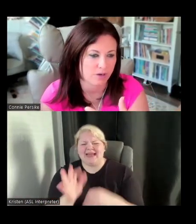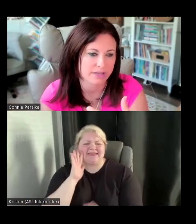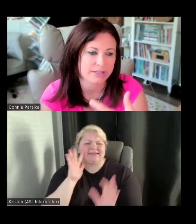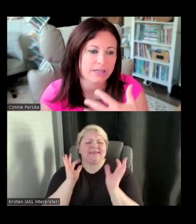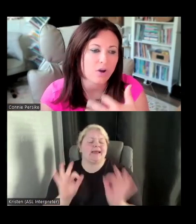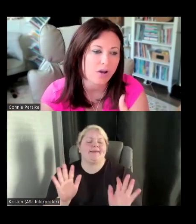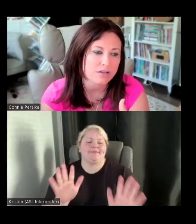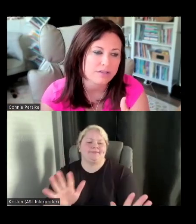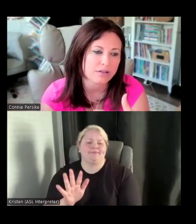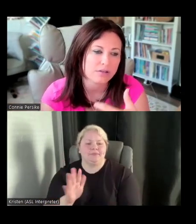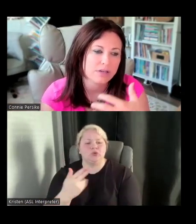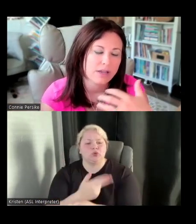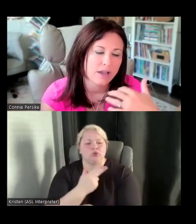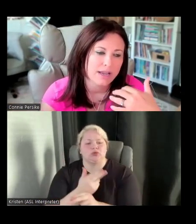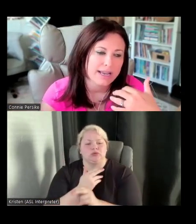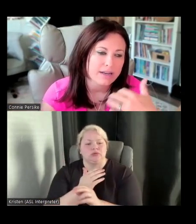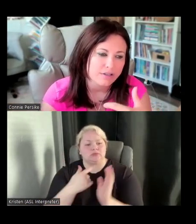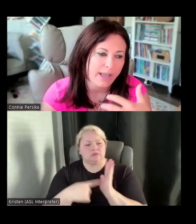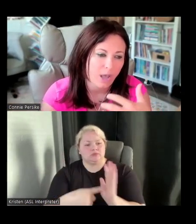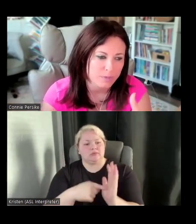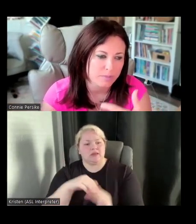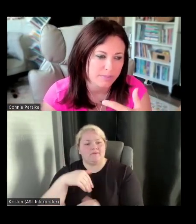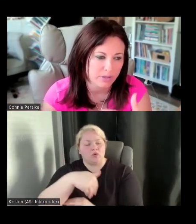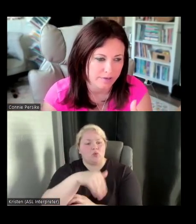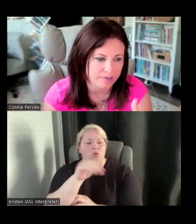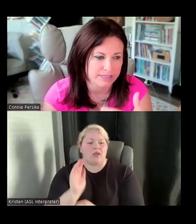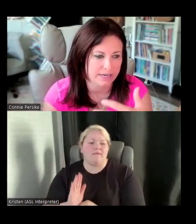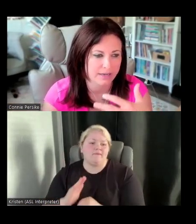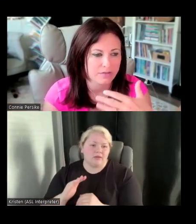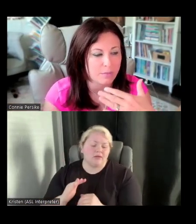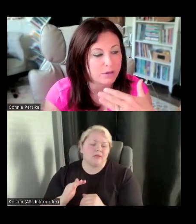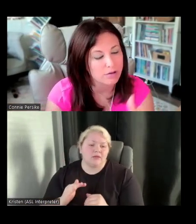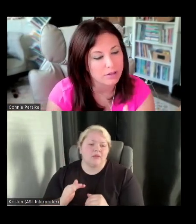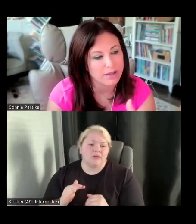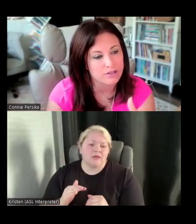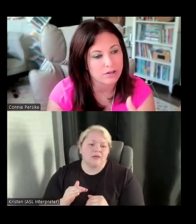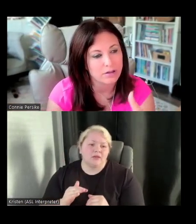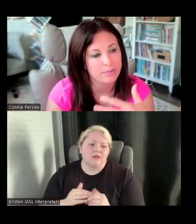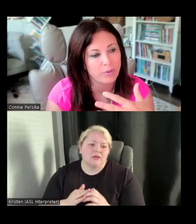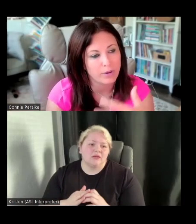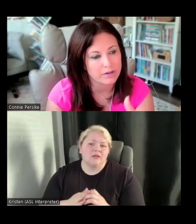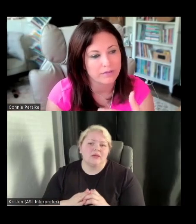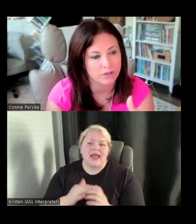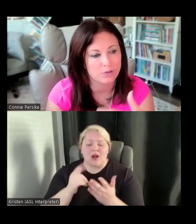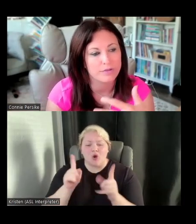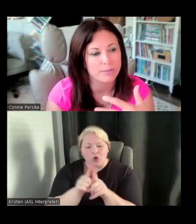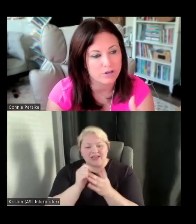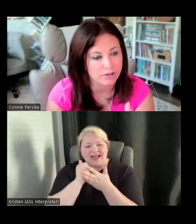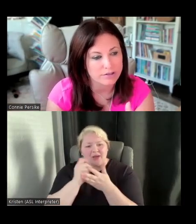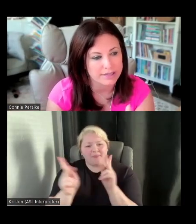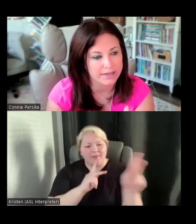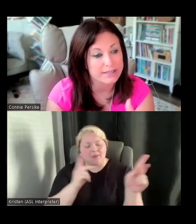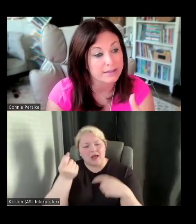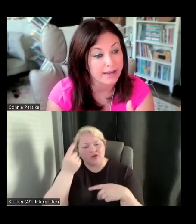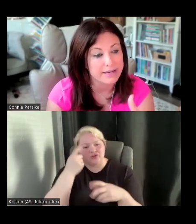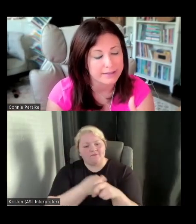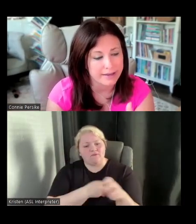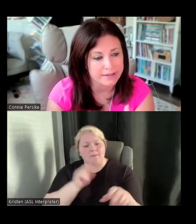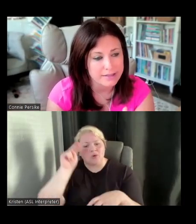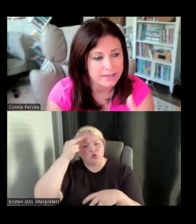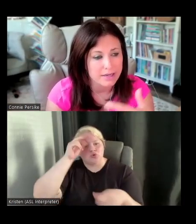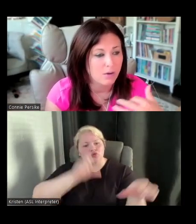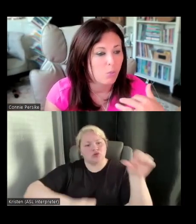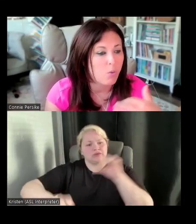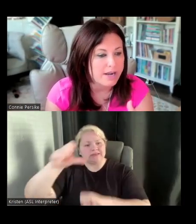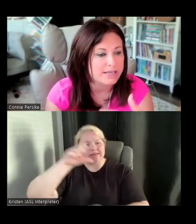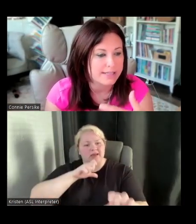of distress. It also helps people understand from a neurological point of view, from a neuroscience aligned